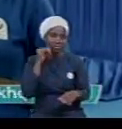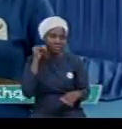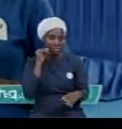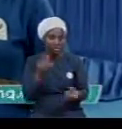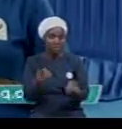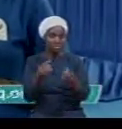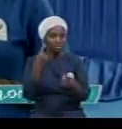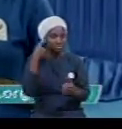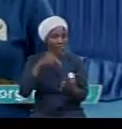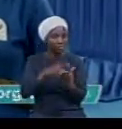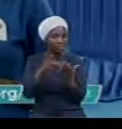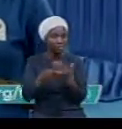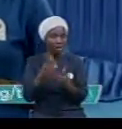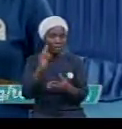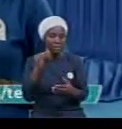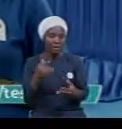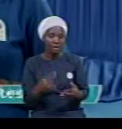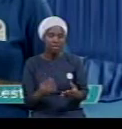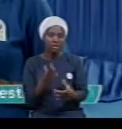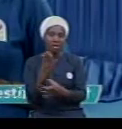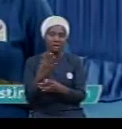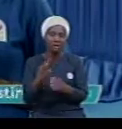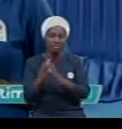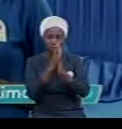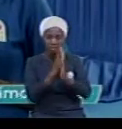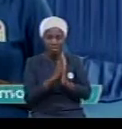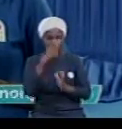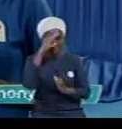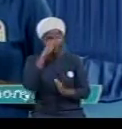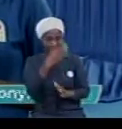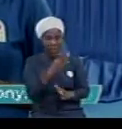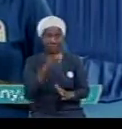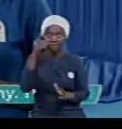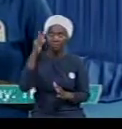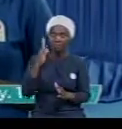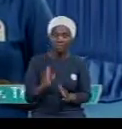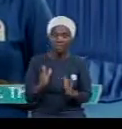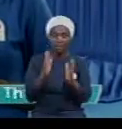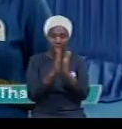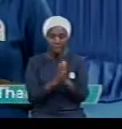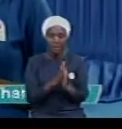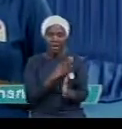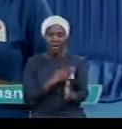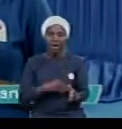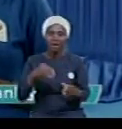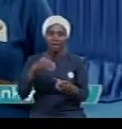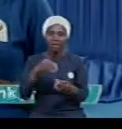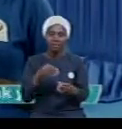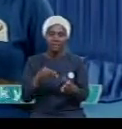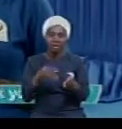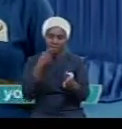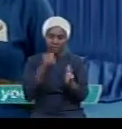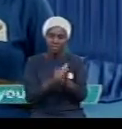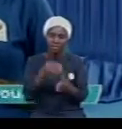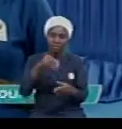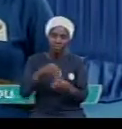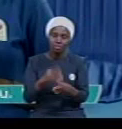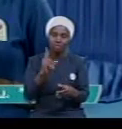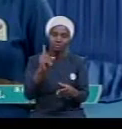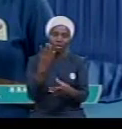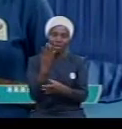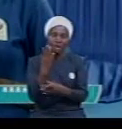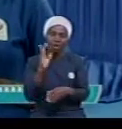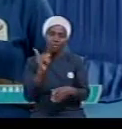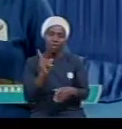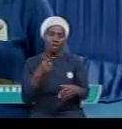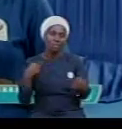prayer, the man of God said, lay one hand where it is paining you and raise the other up. She said as the prayer was going on,